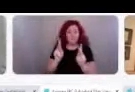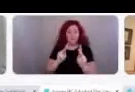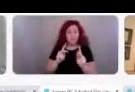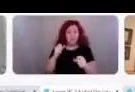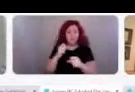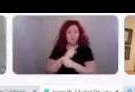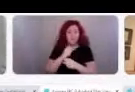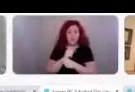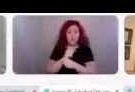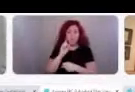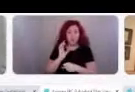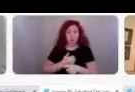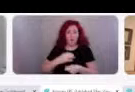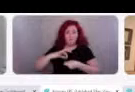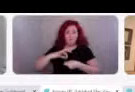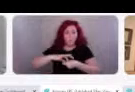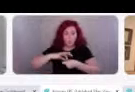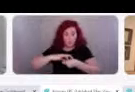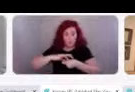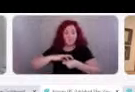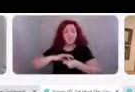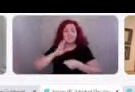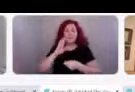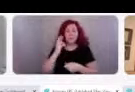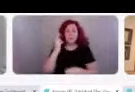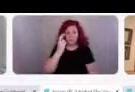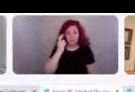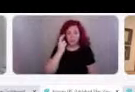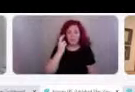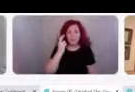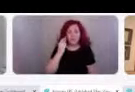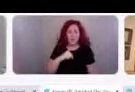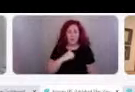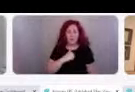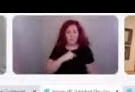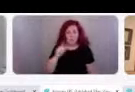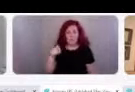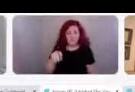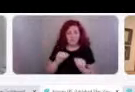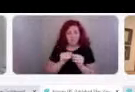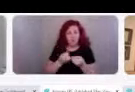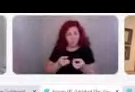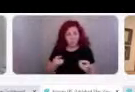vote they will find out that we need more resources